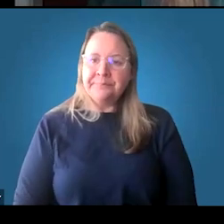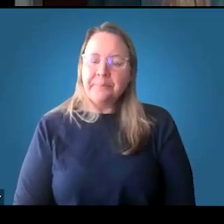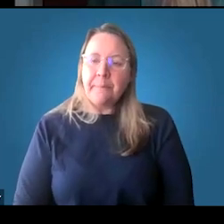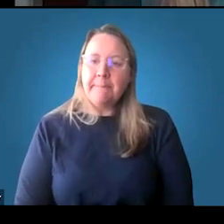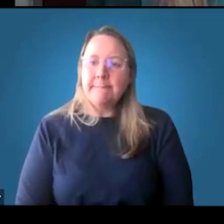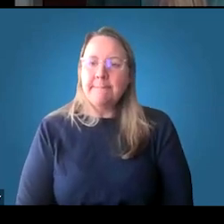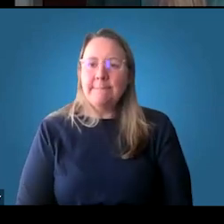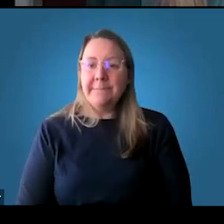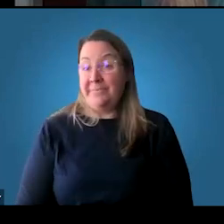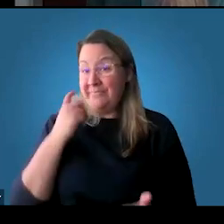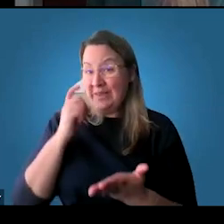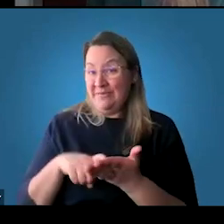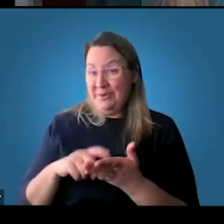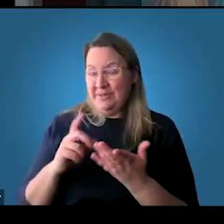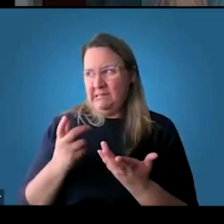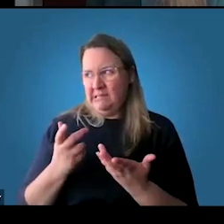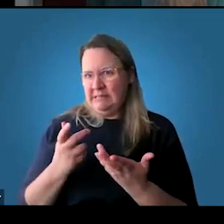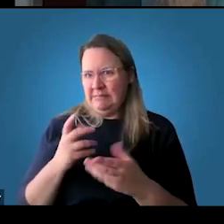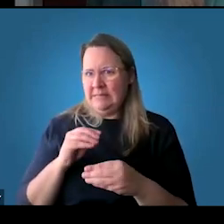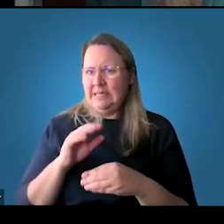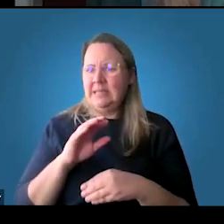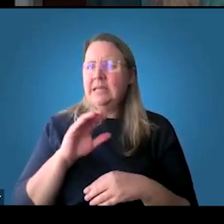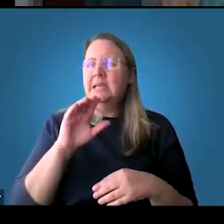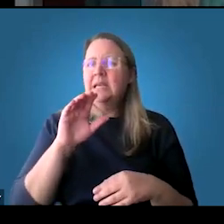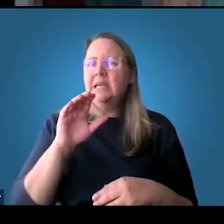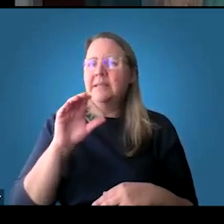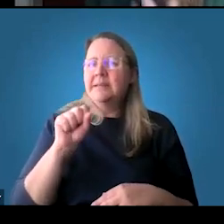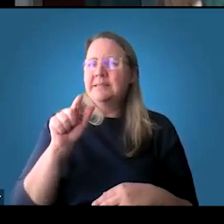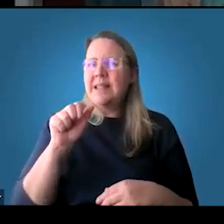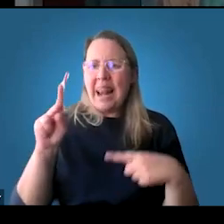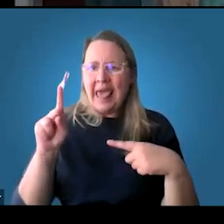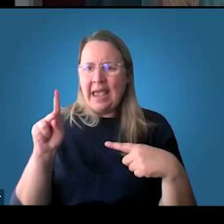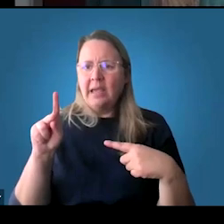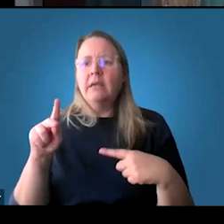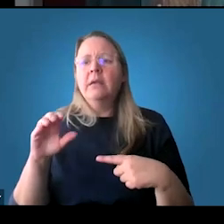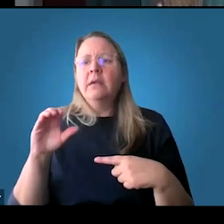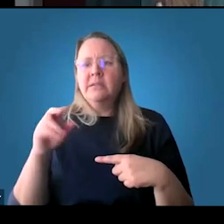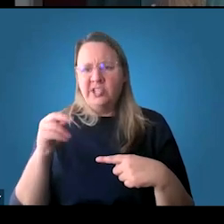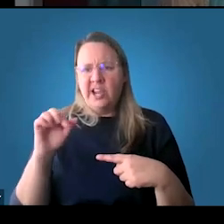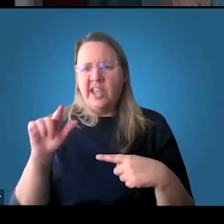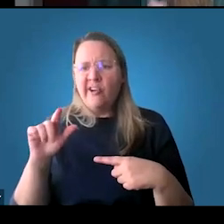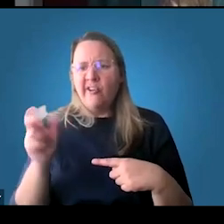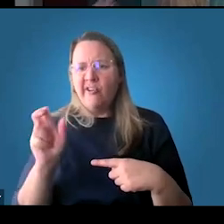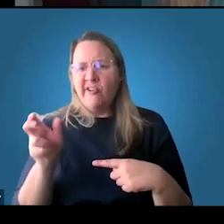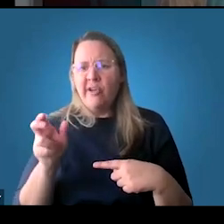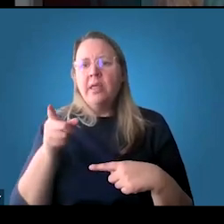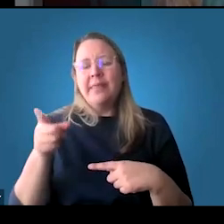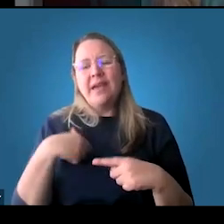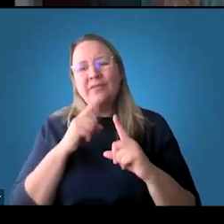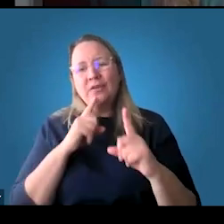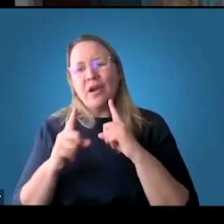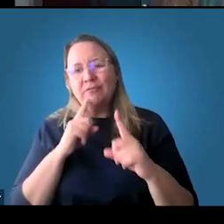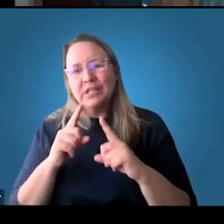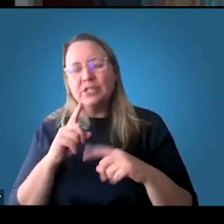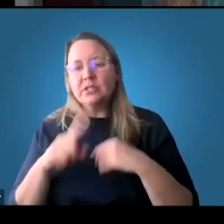Now, I've noticed over in the Com Network Slack channels on a regular basis, there are